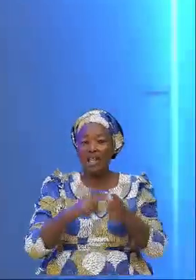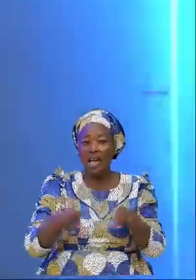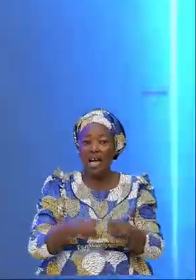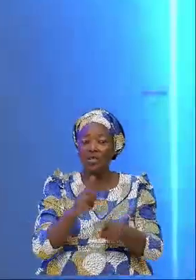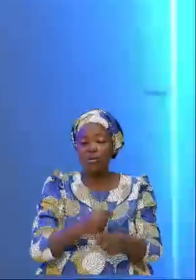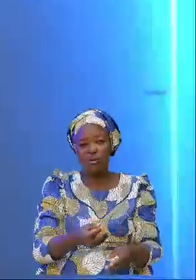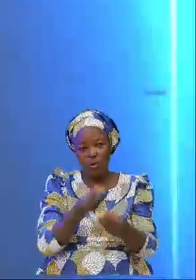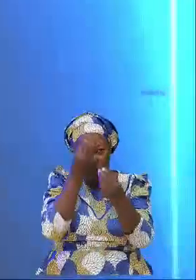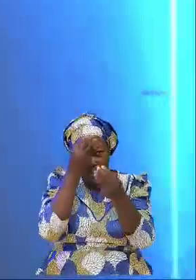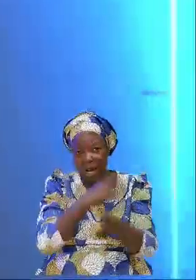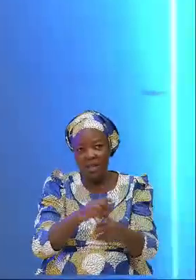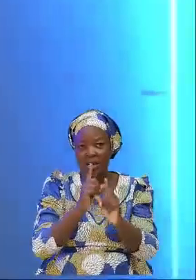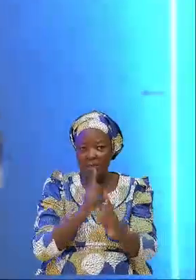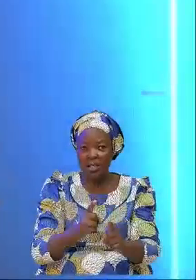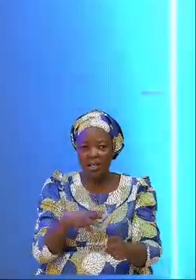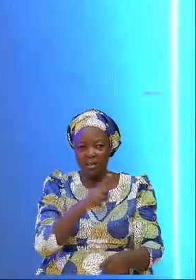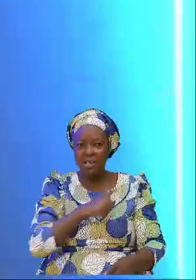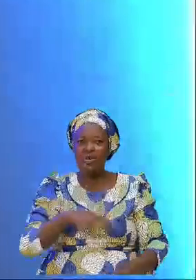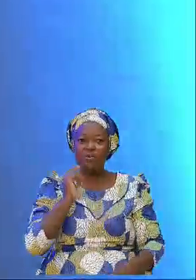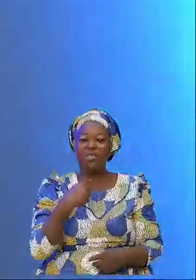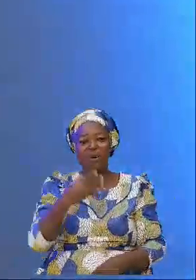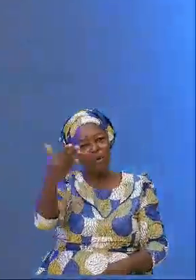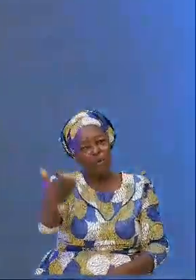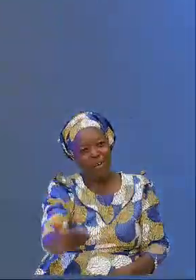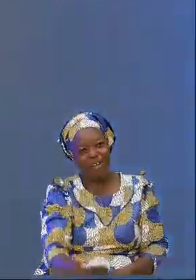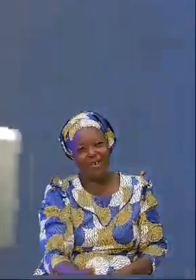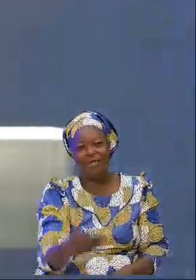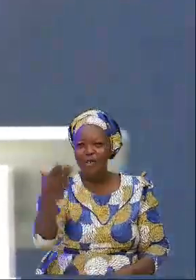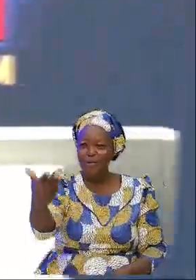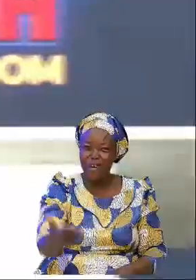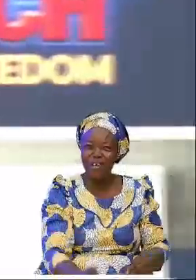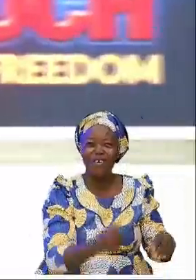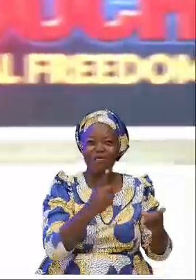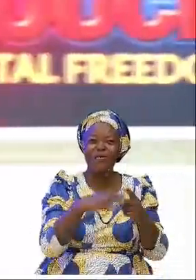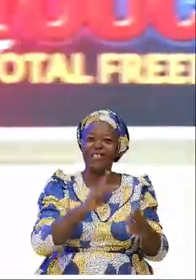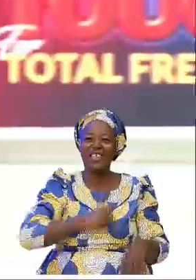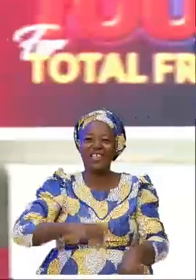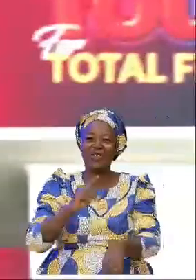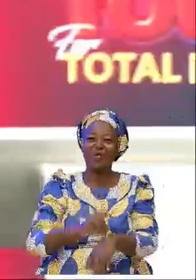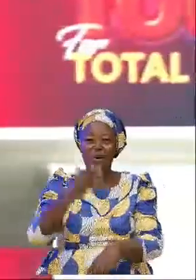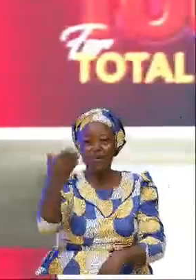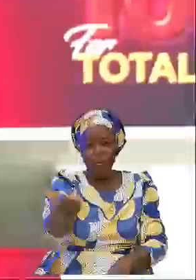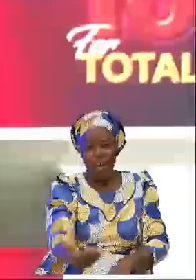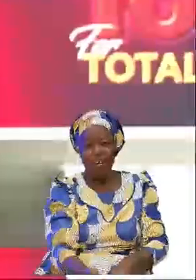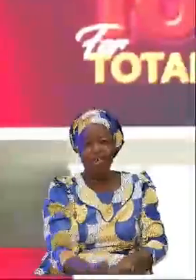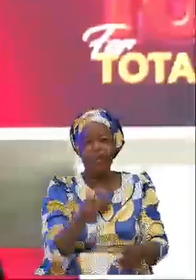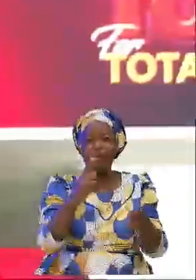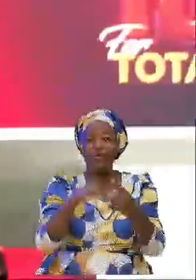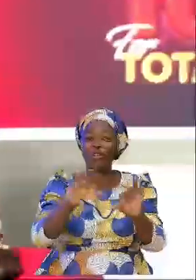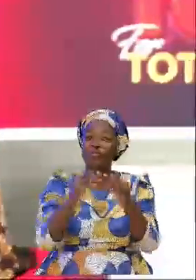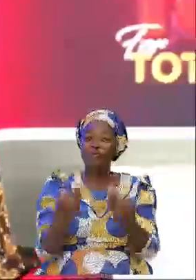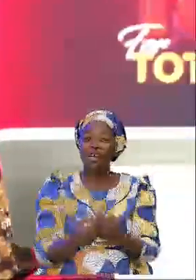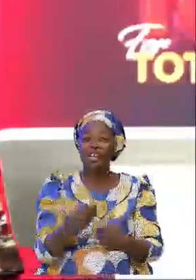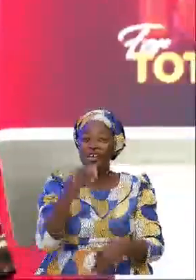to follow the Lord. And as you respond, the Lord will say, welcome. Welcome to